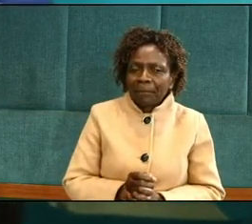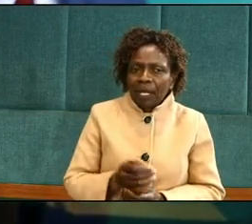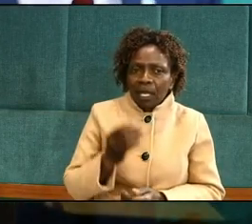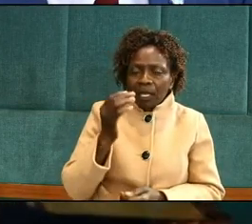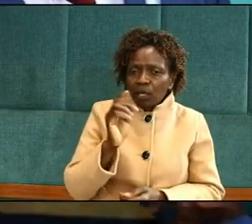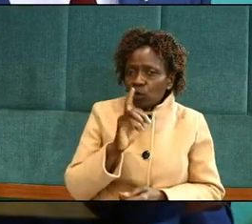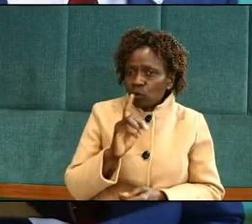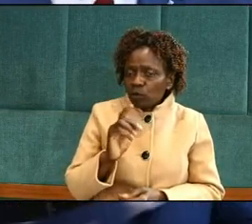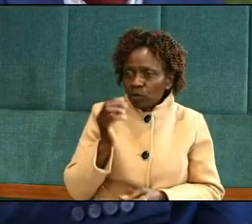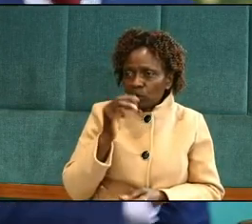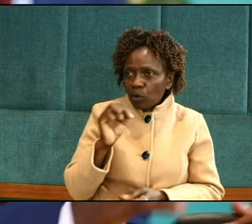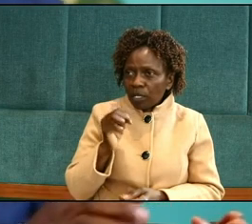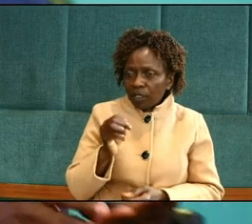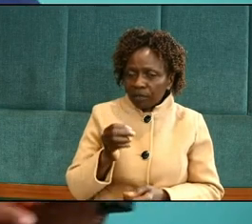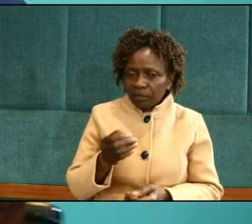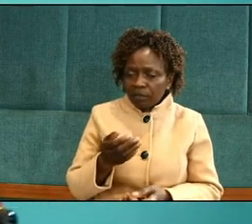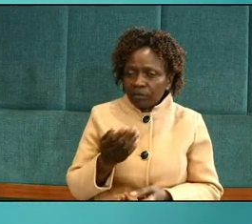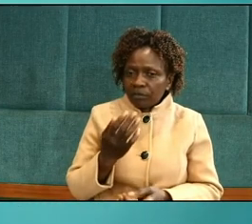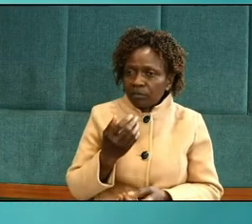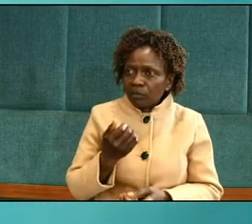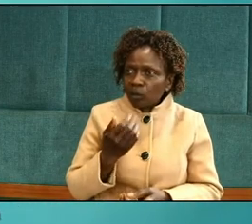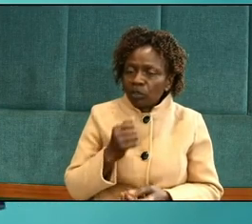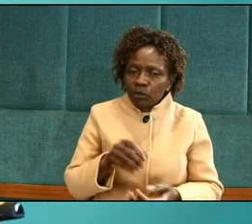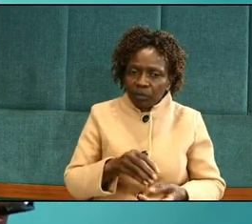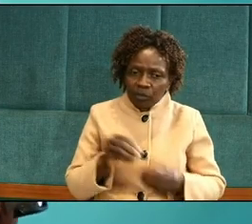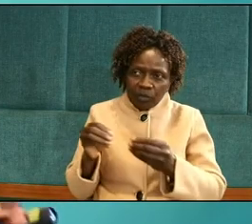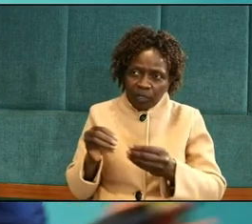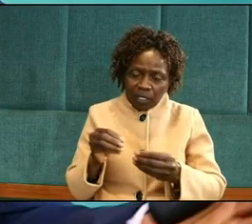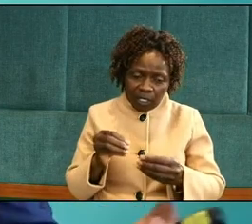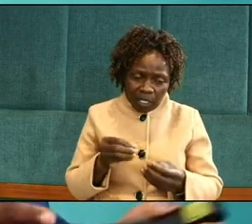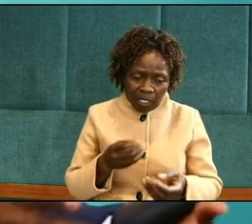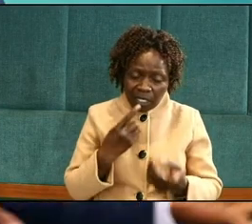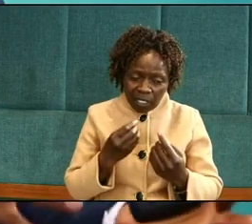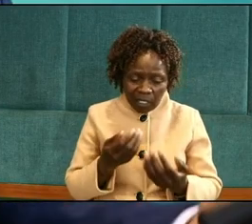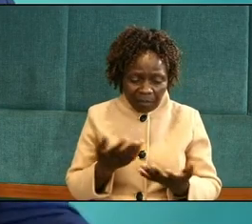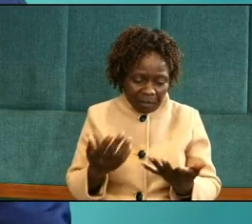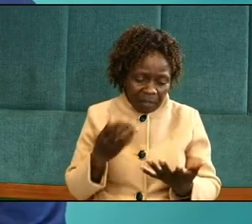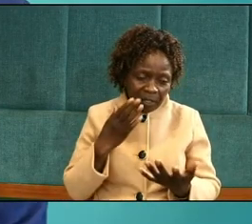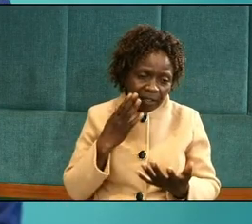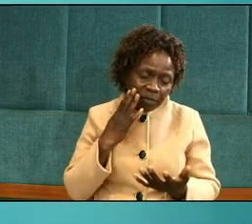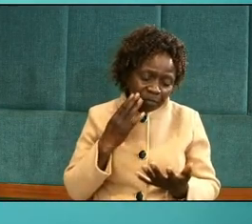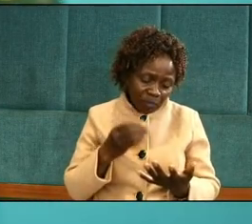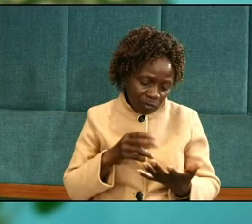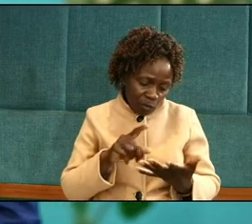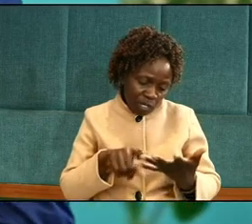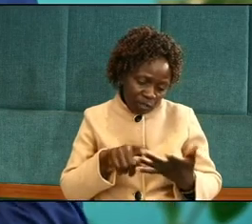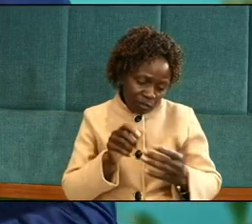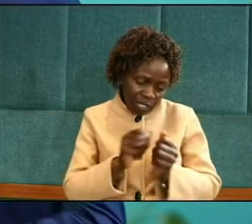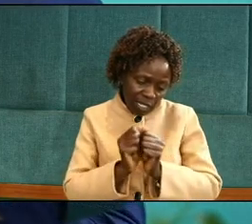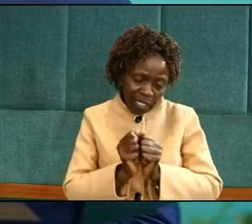No one would want to remove the money and say, okay, mama, we can count this and see how we can run around our affairs.